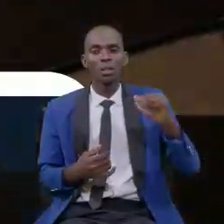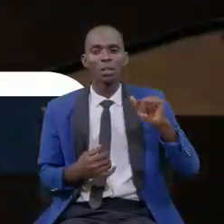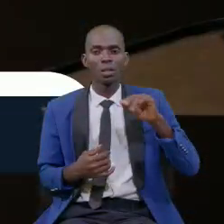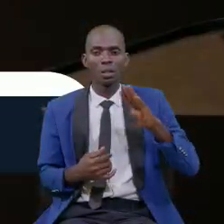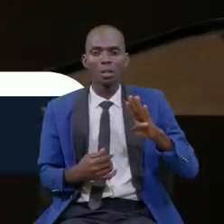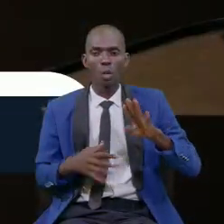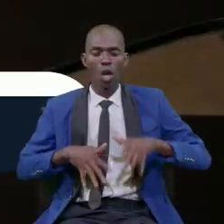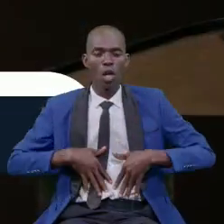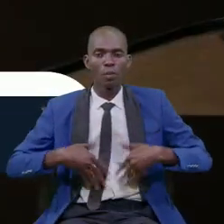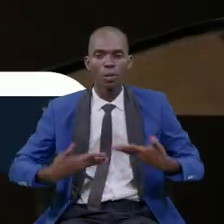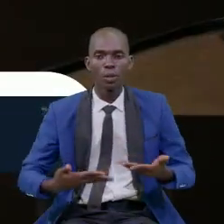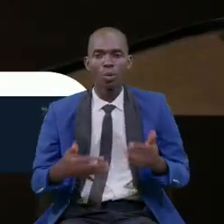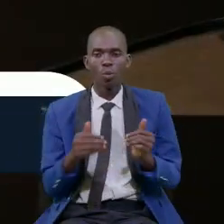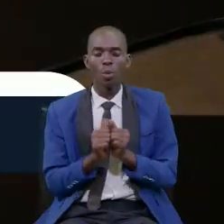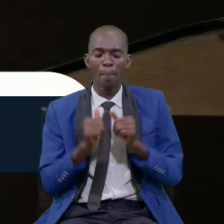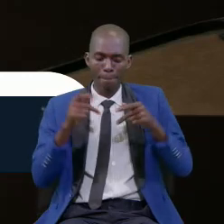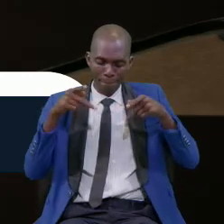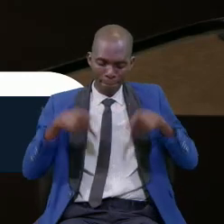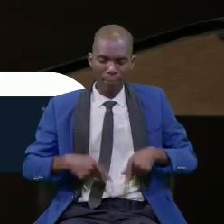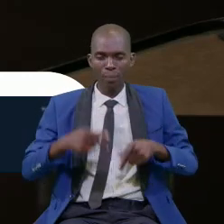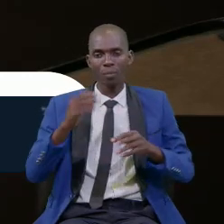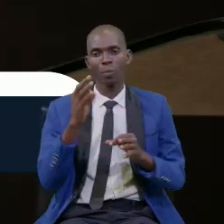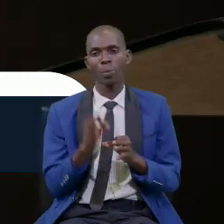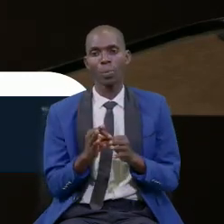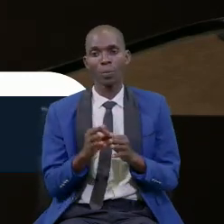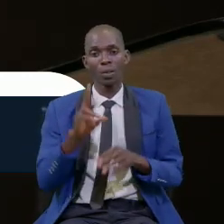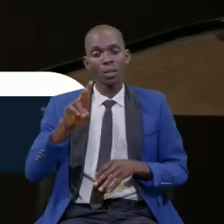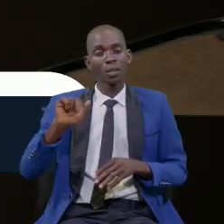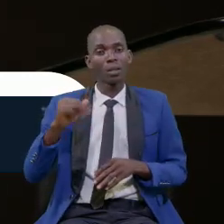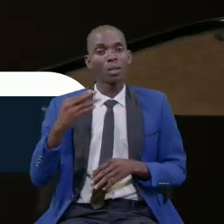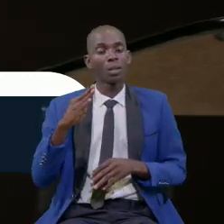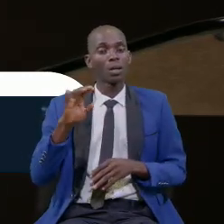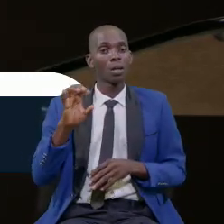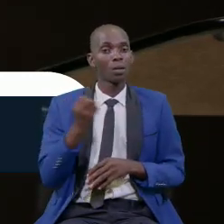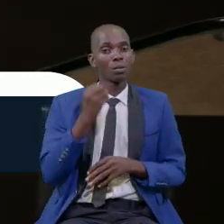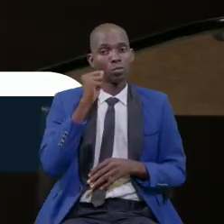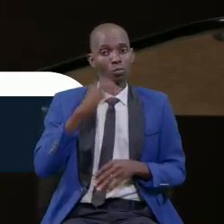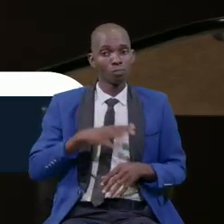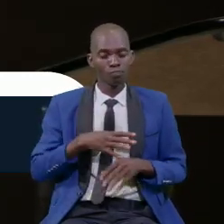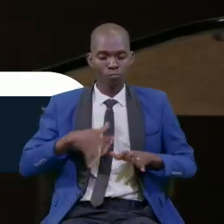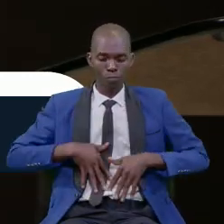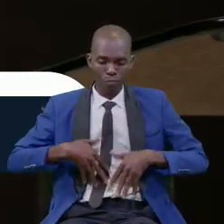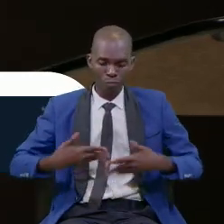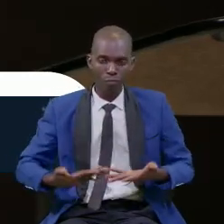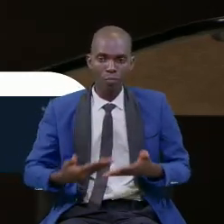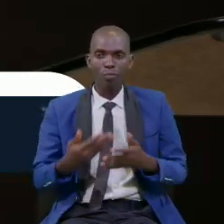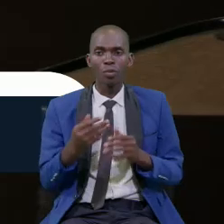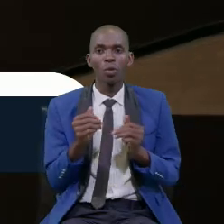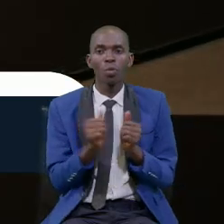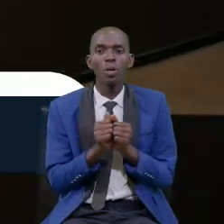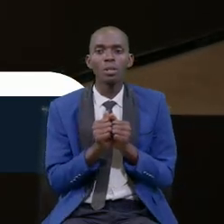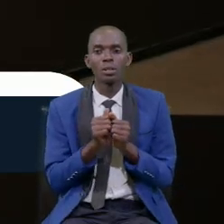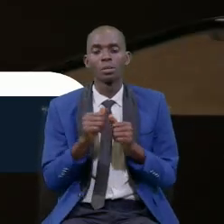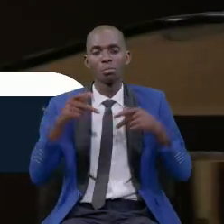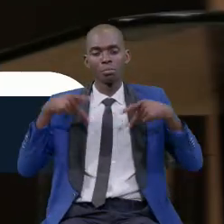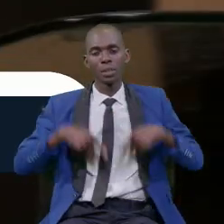confession with personal faith. Rahab's confession with personal faith. And